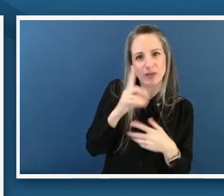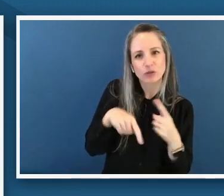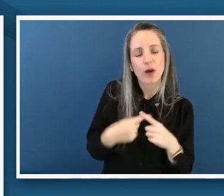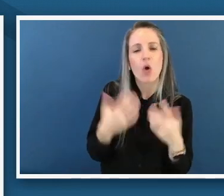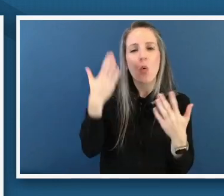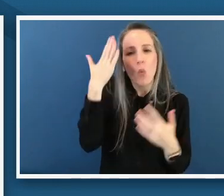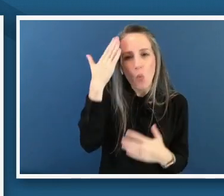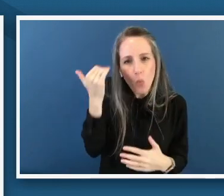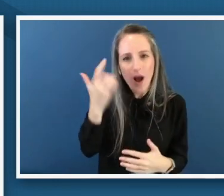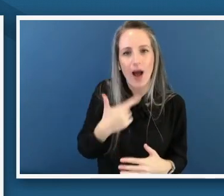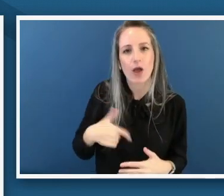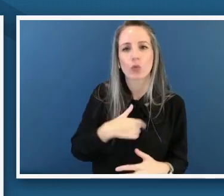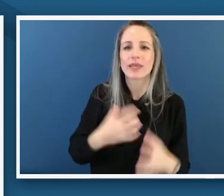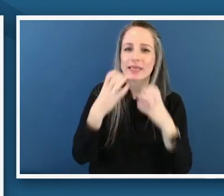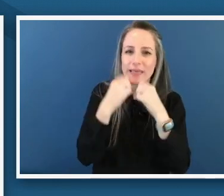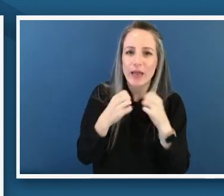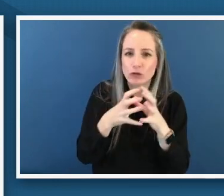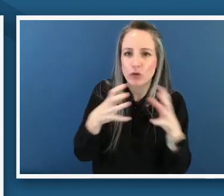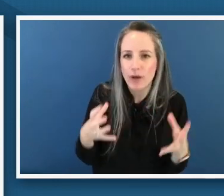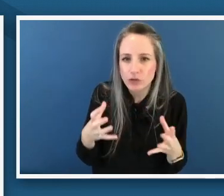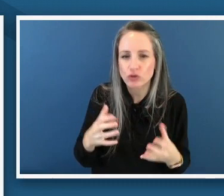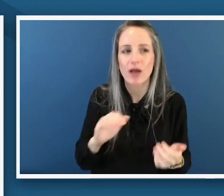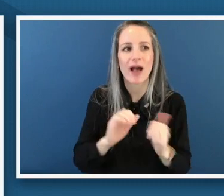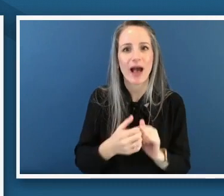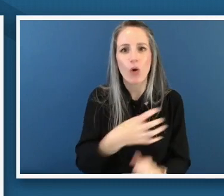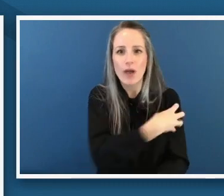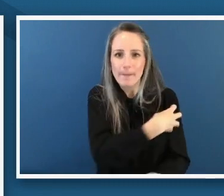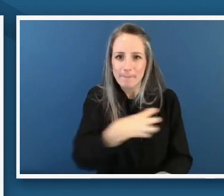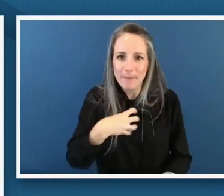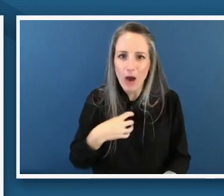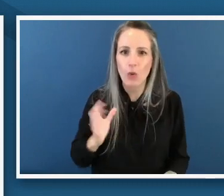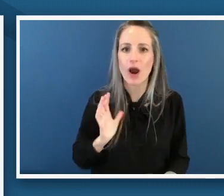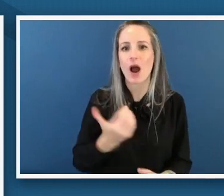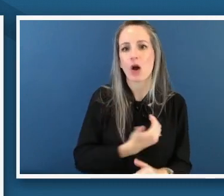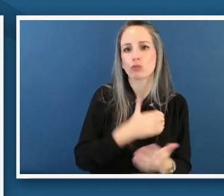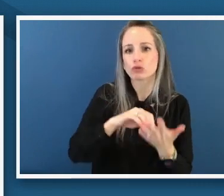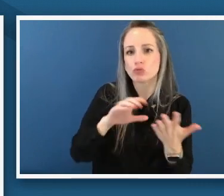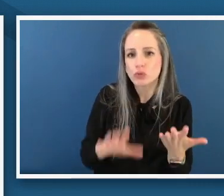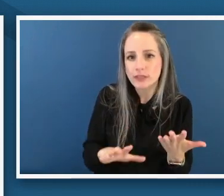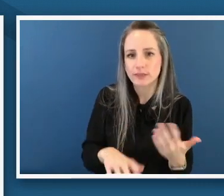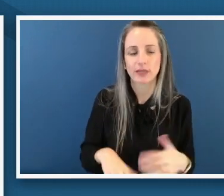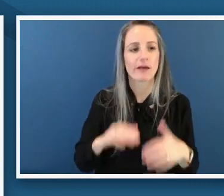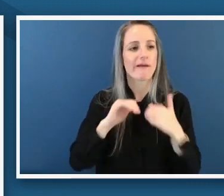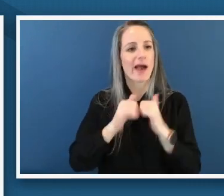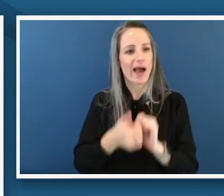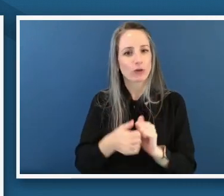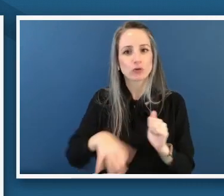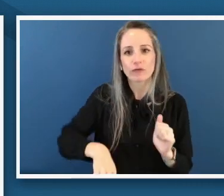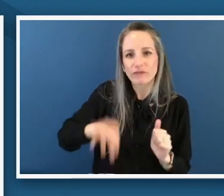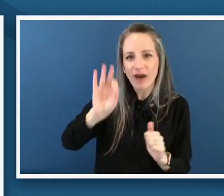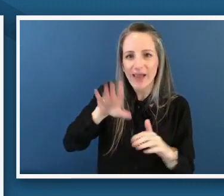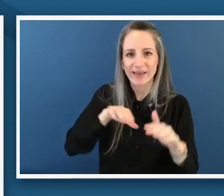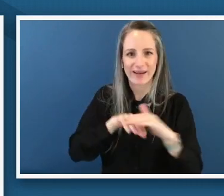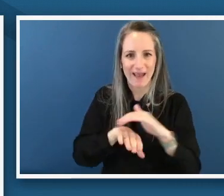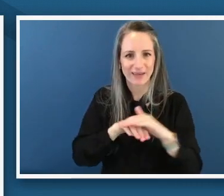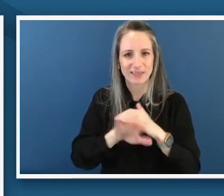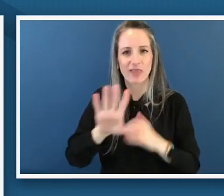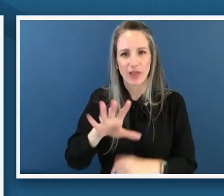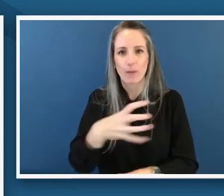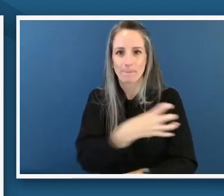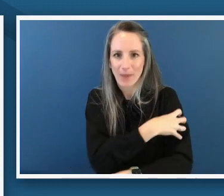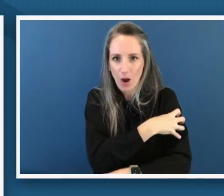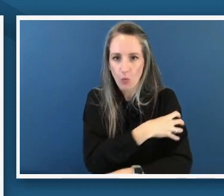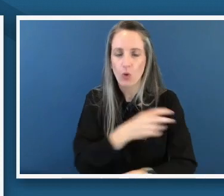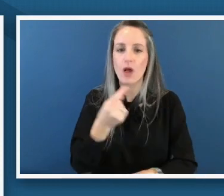students, helping them find and access their power, and then use it in the classroom. So just as an example, I'll throw this